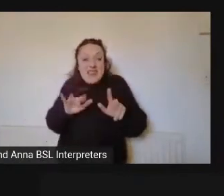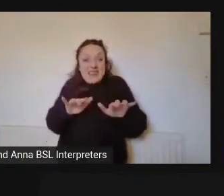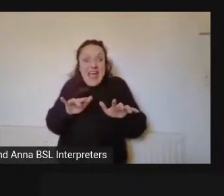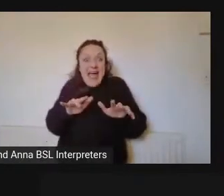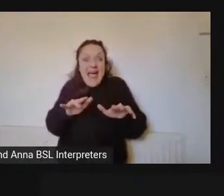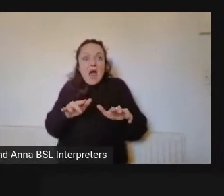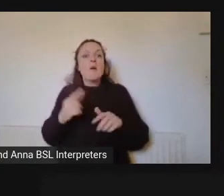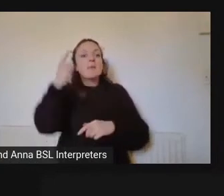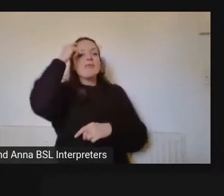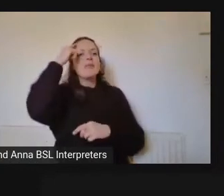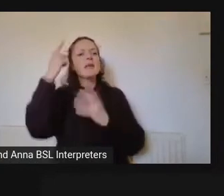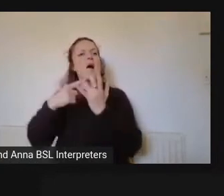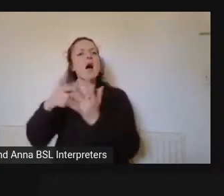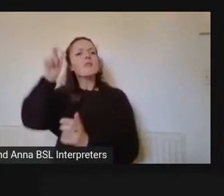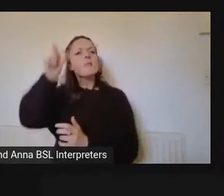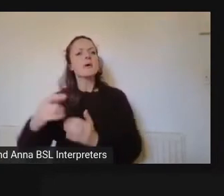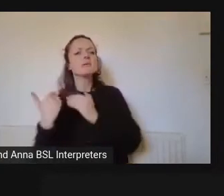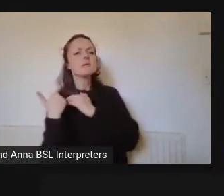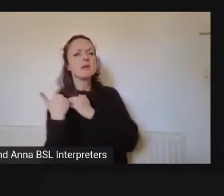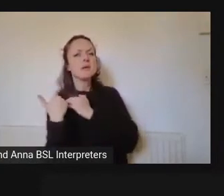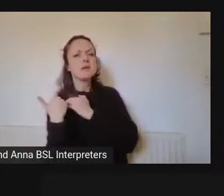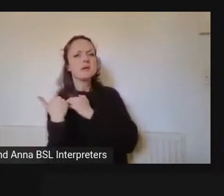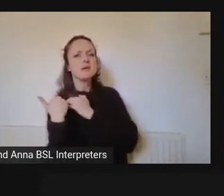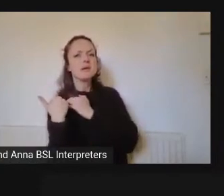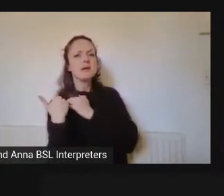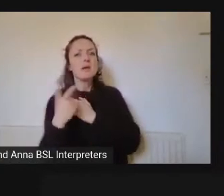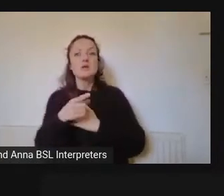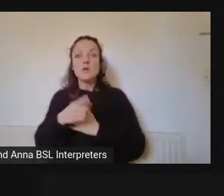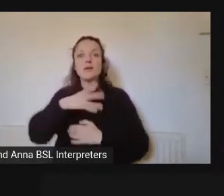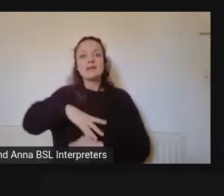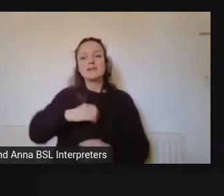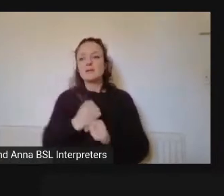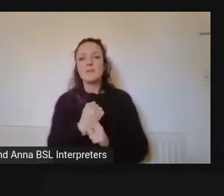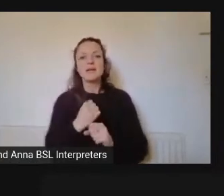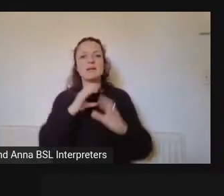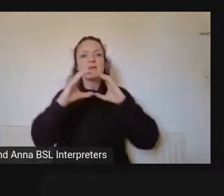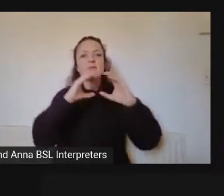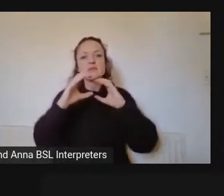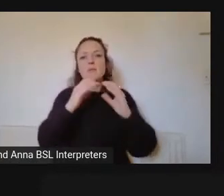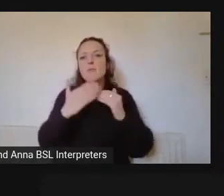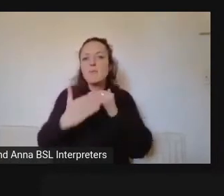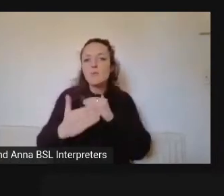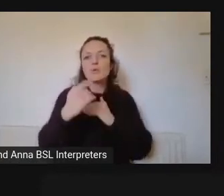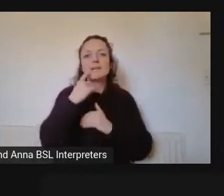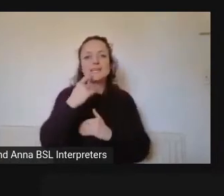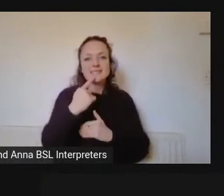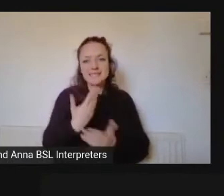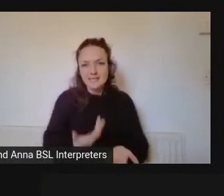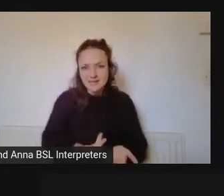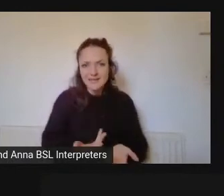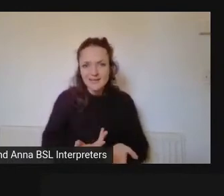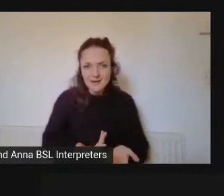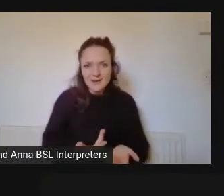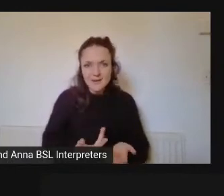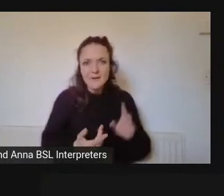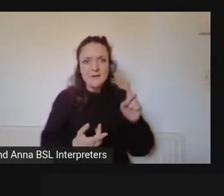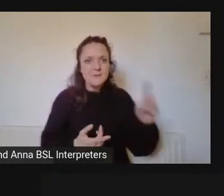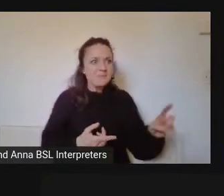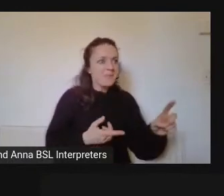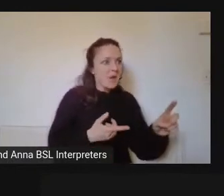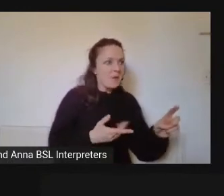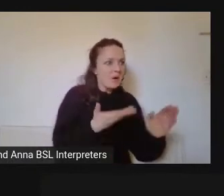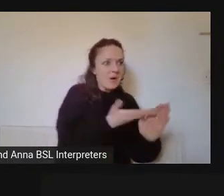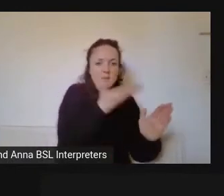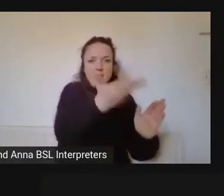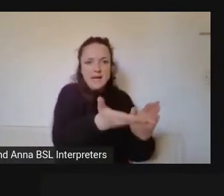is that we've made those conversations easier because the conversation happens via TISC report from compliance to TISC report to marketing, and suddenly